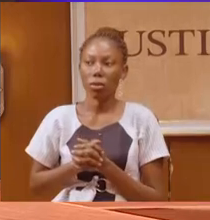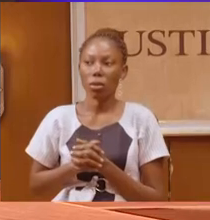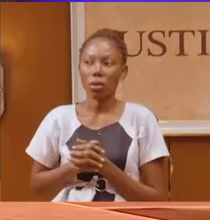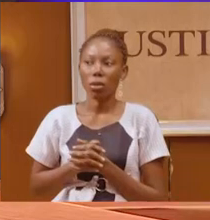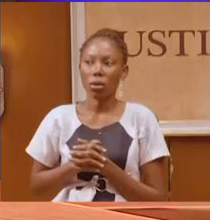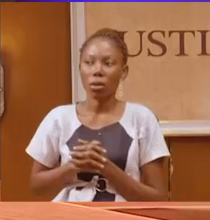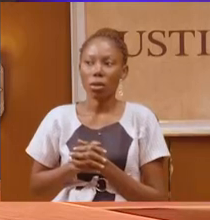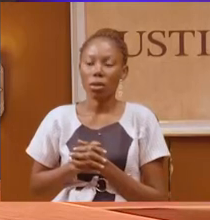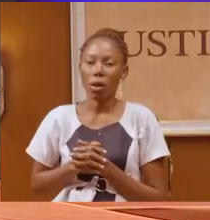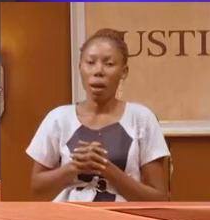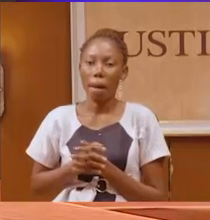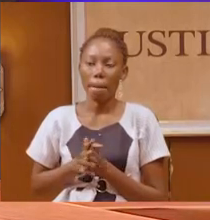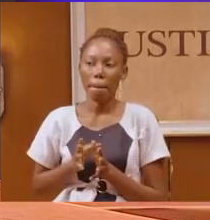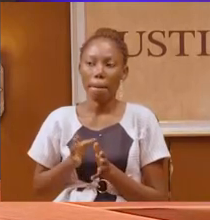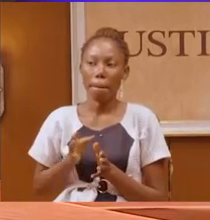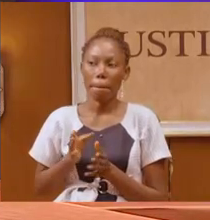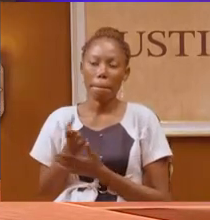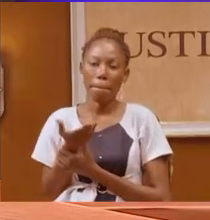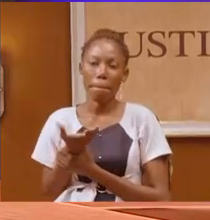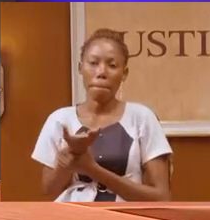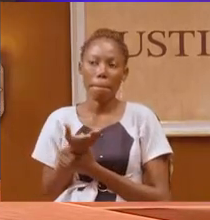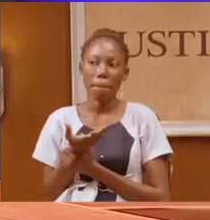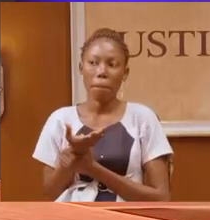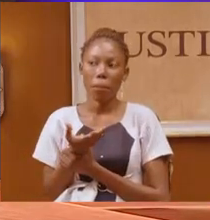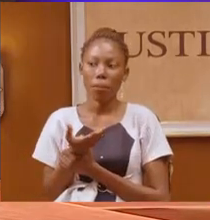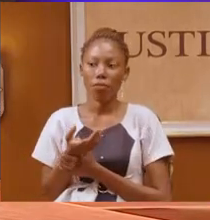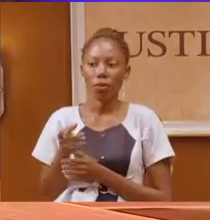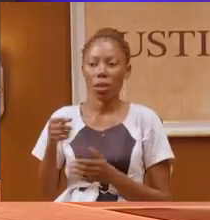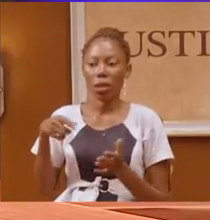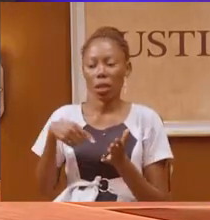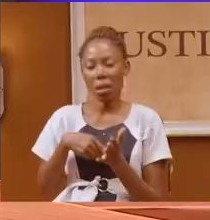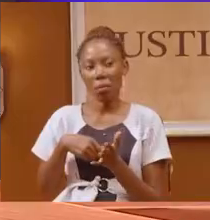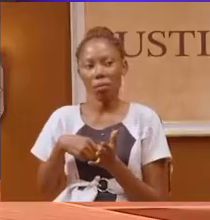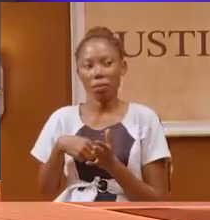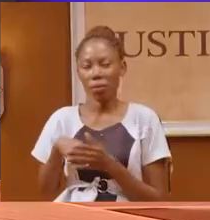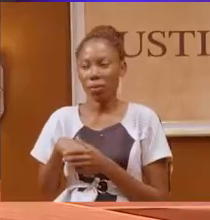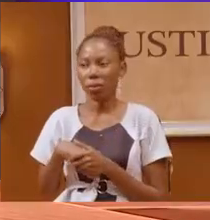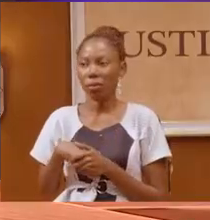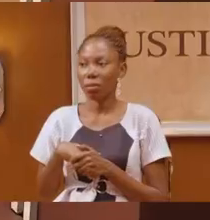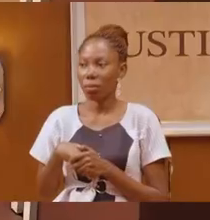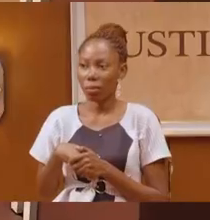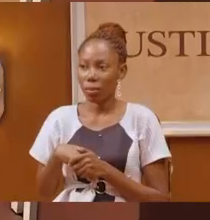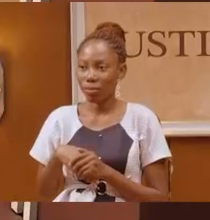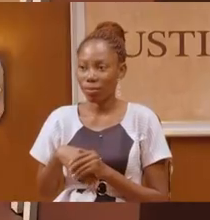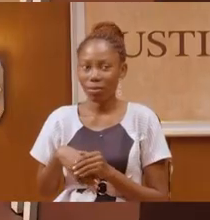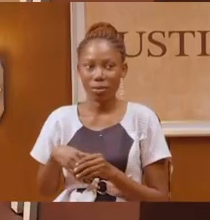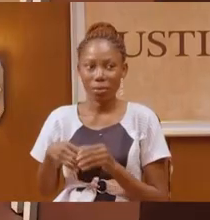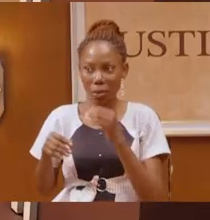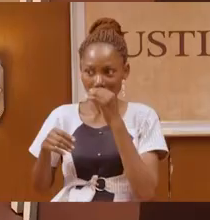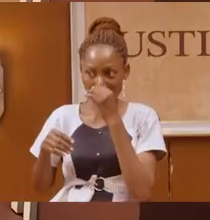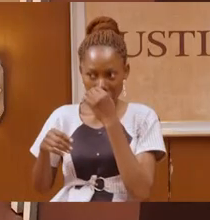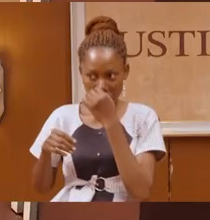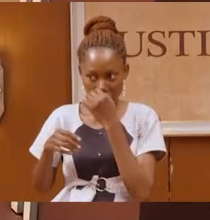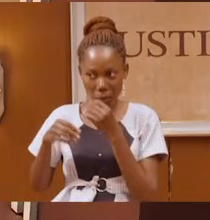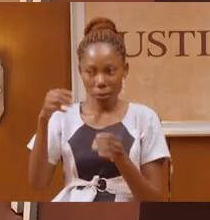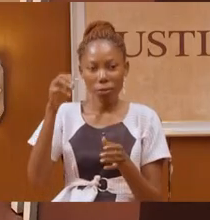time. No problem. You see, these people. Who are these people? Them. They are who are them? If you